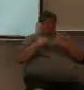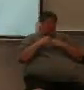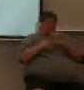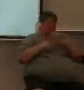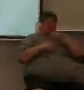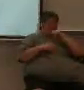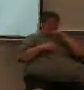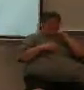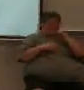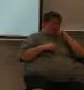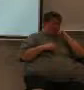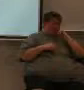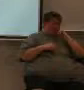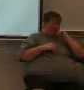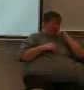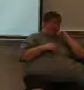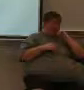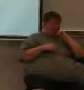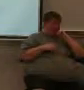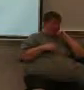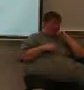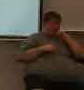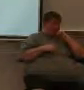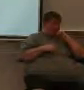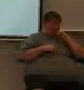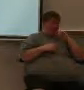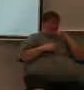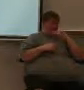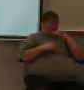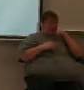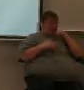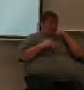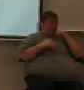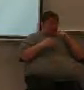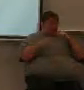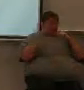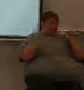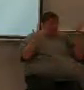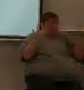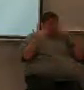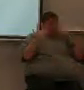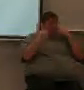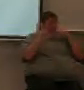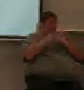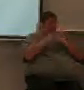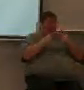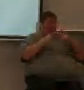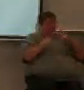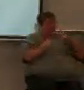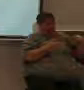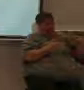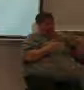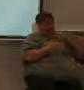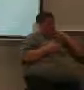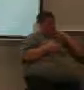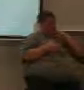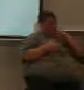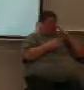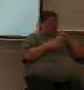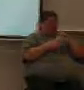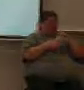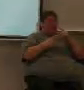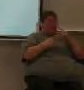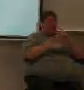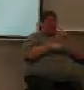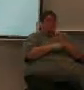are irrigated, and the water has enough selenium in it that if they just add the irrigation water and let it all evaporate, then the selenium builds